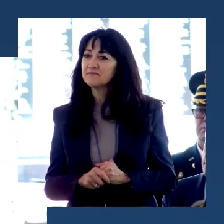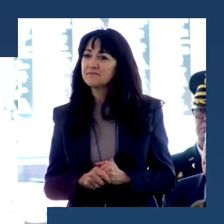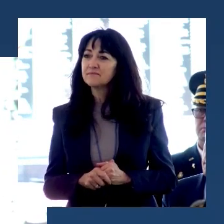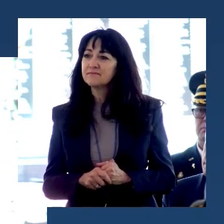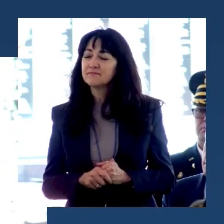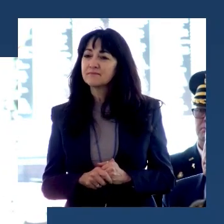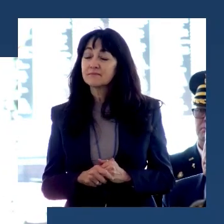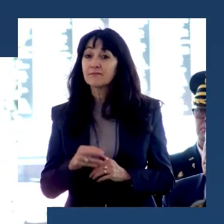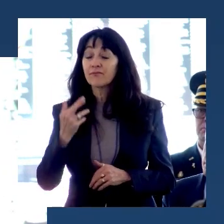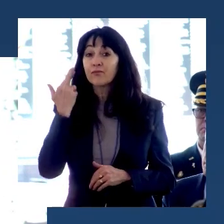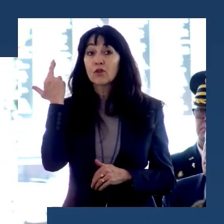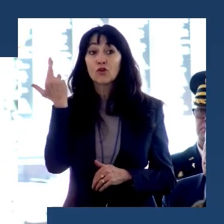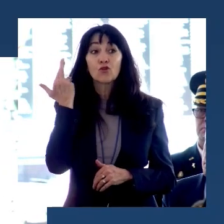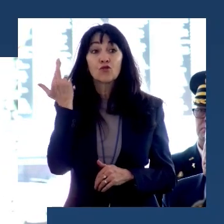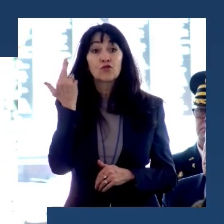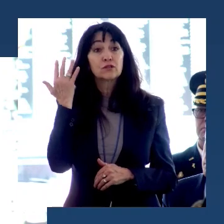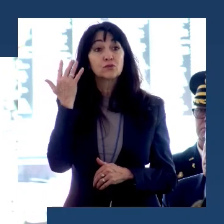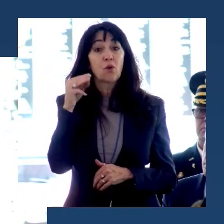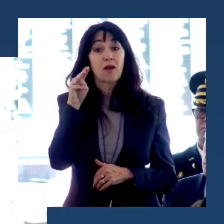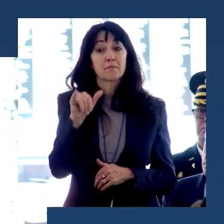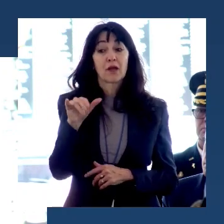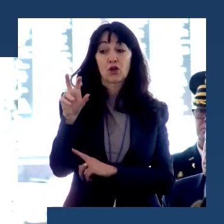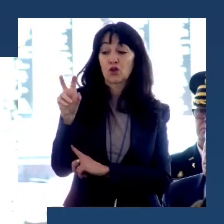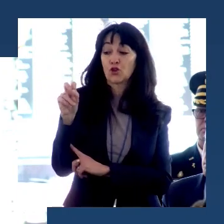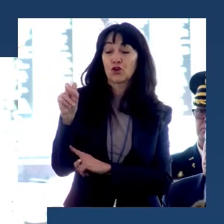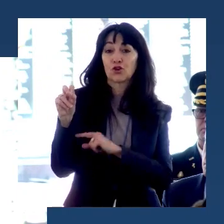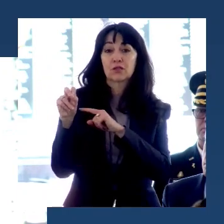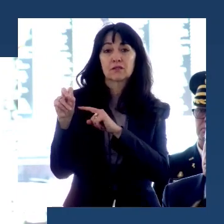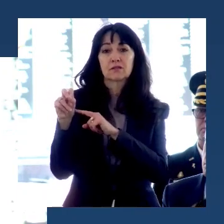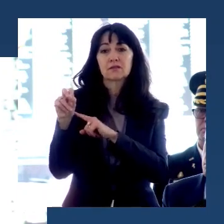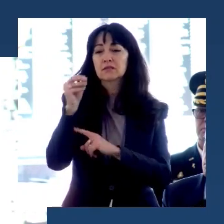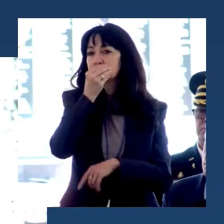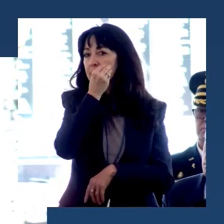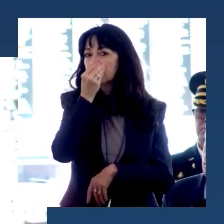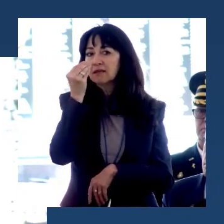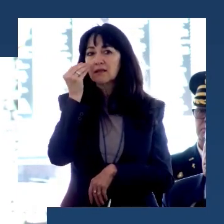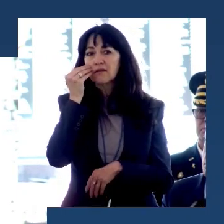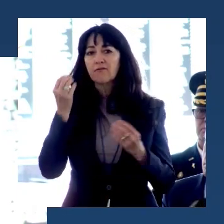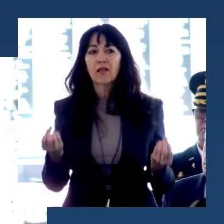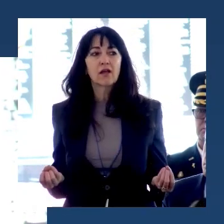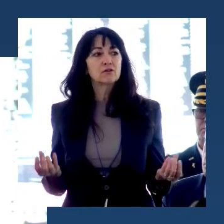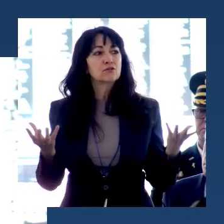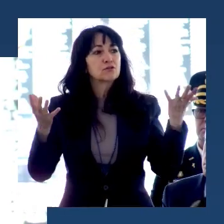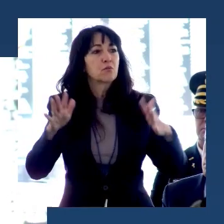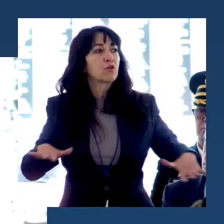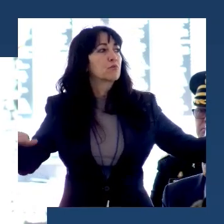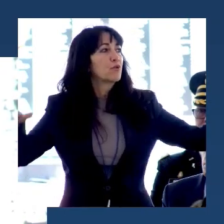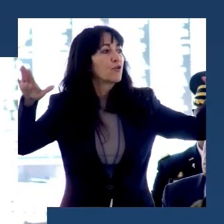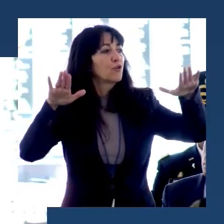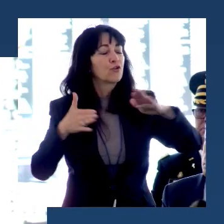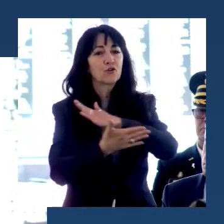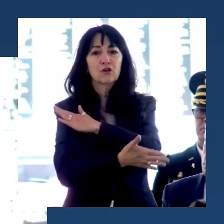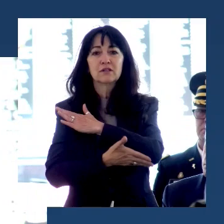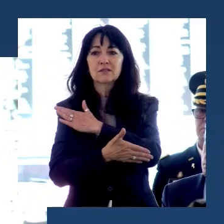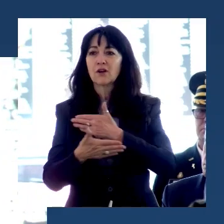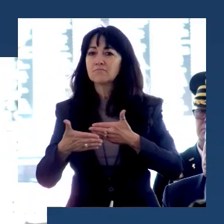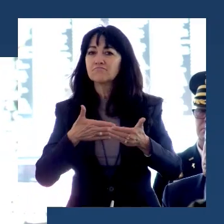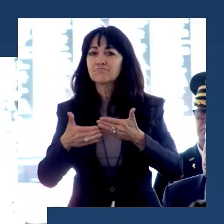The reason that we do this on May 30th is so that flowers are in bloom all across the country, even where it's cold and